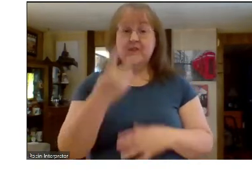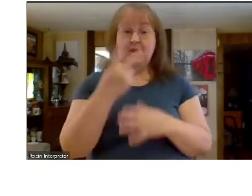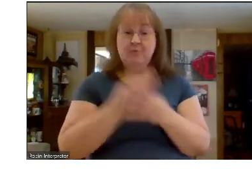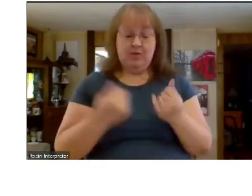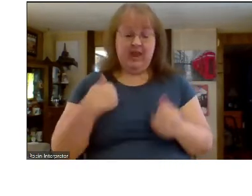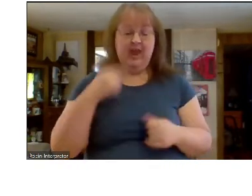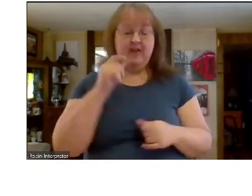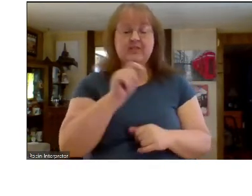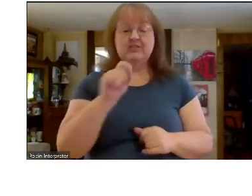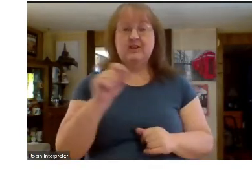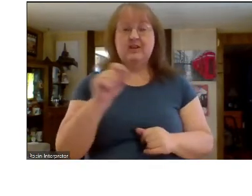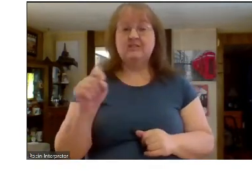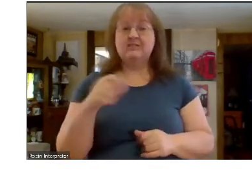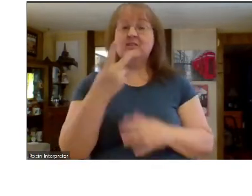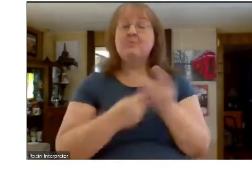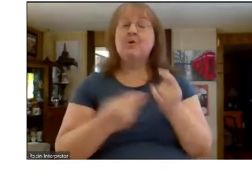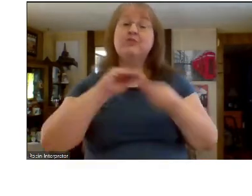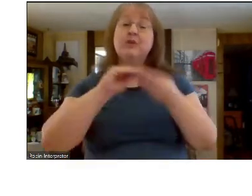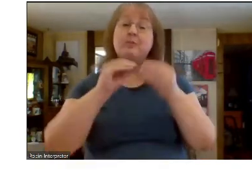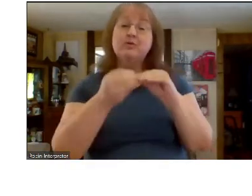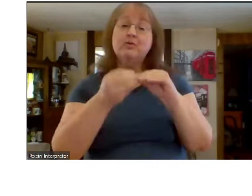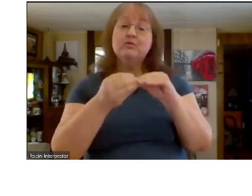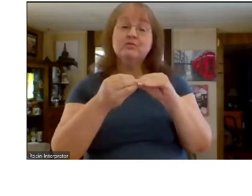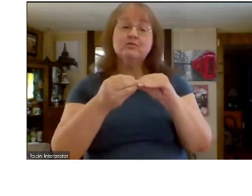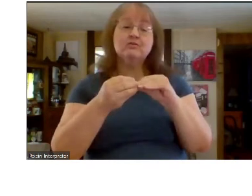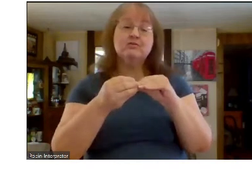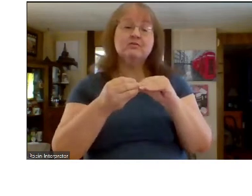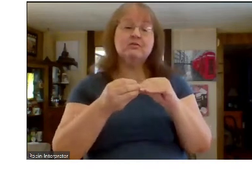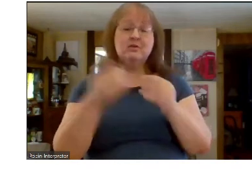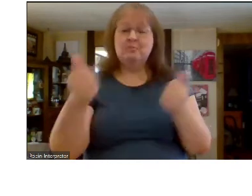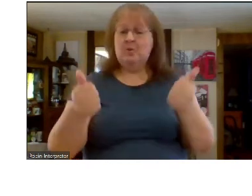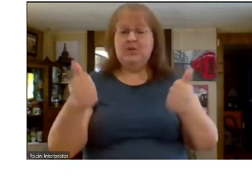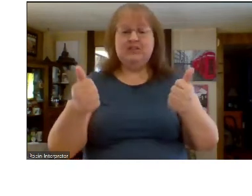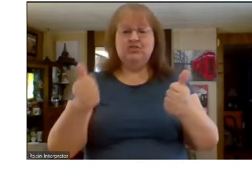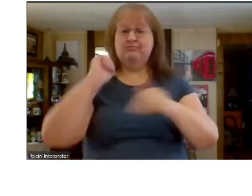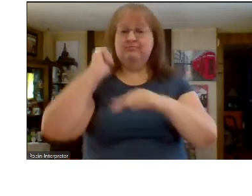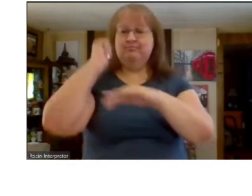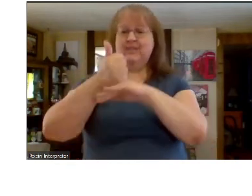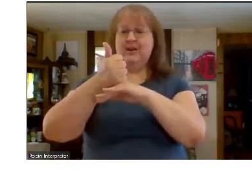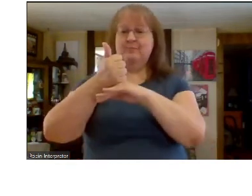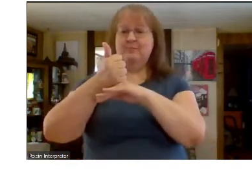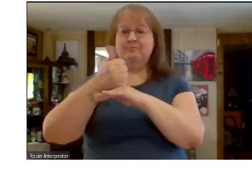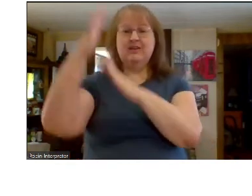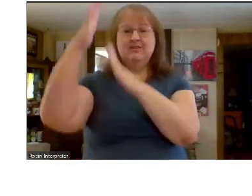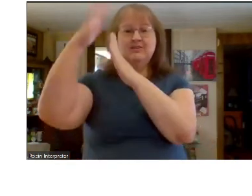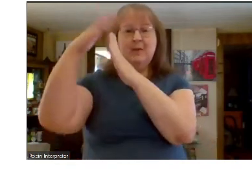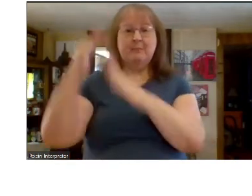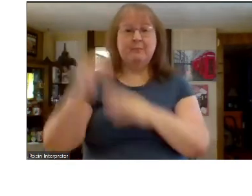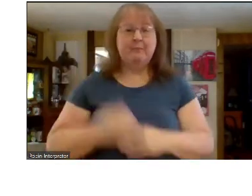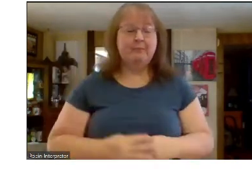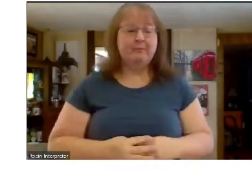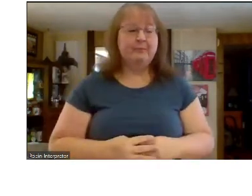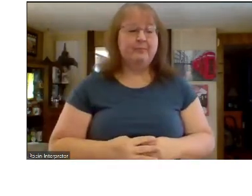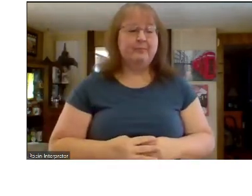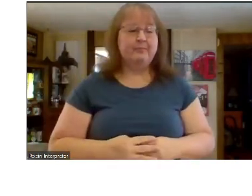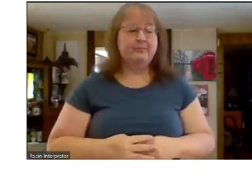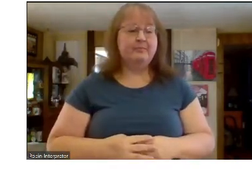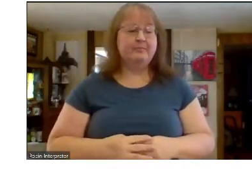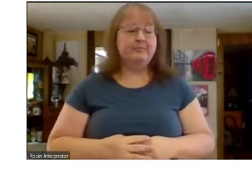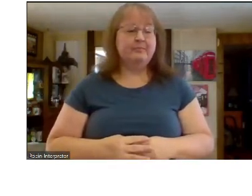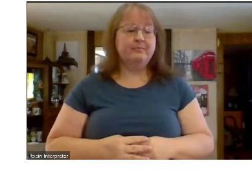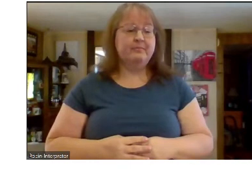the dotted side and they both have numbers. So I need to use that. Okay, so, but which number is going to go on